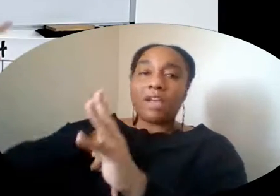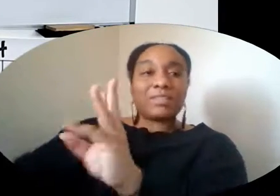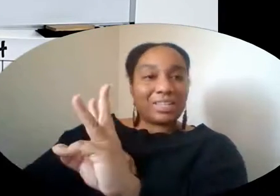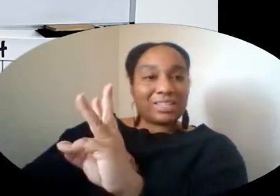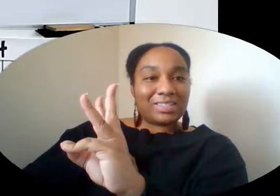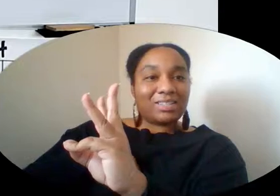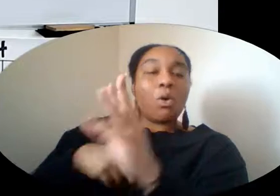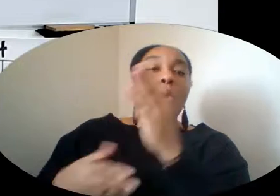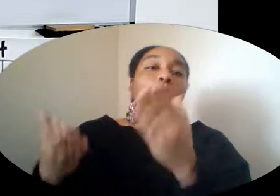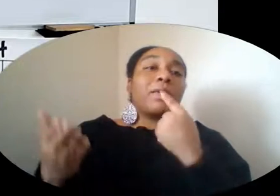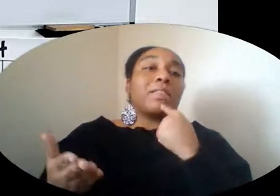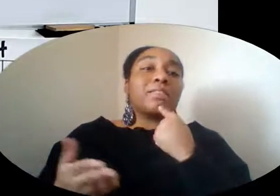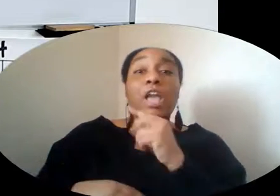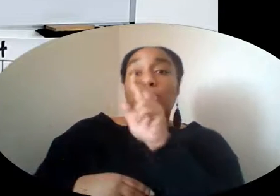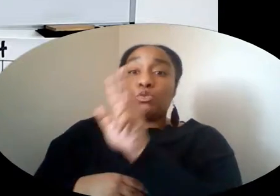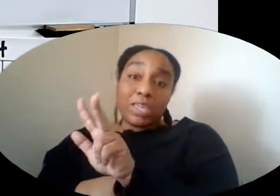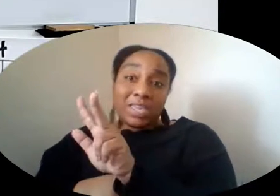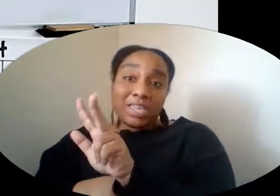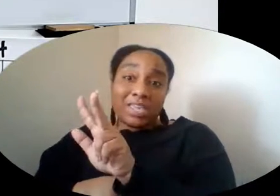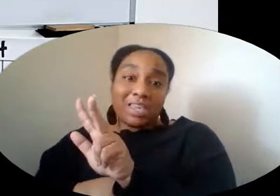1, 2, 3, 4, 5, 6, or they may even say